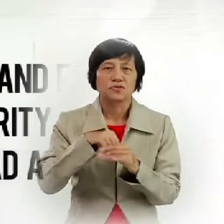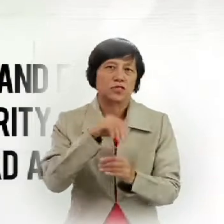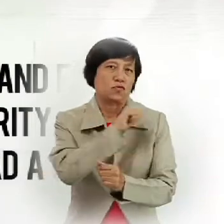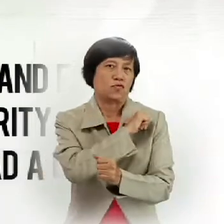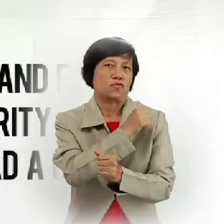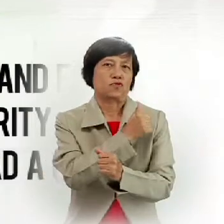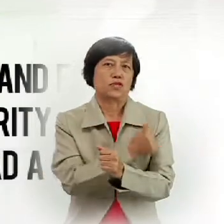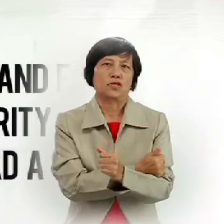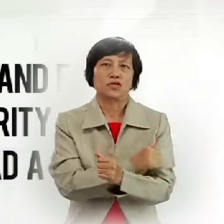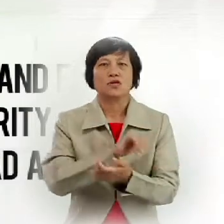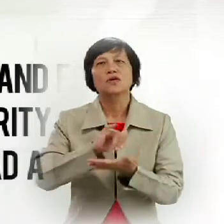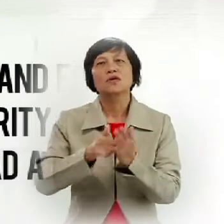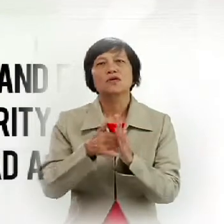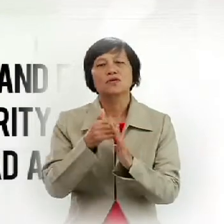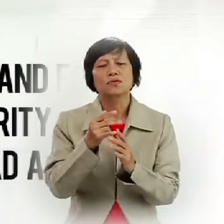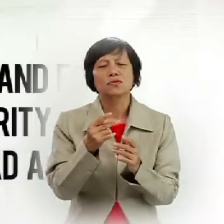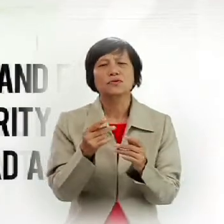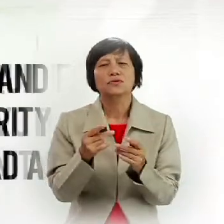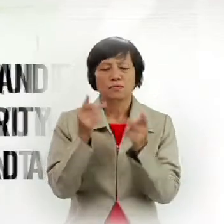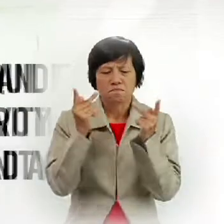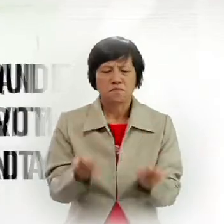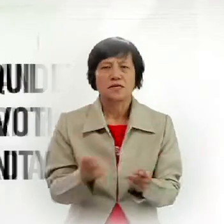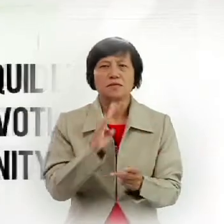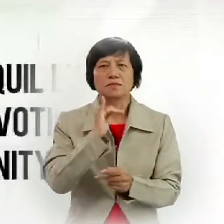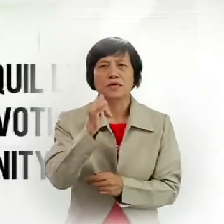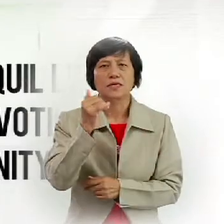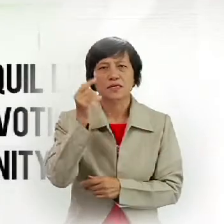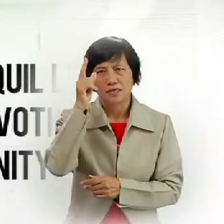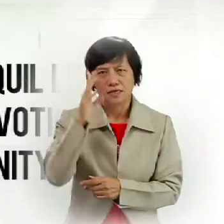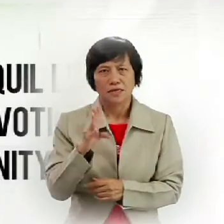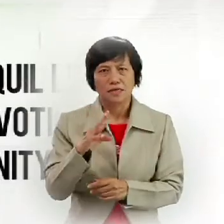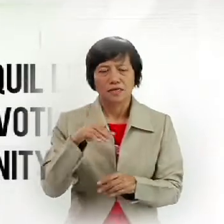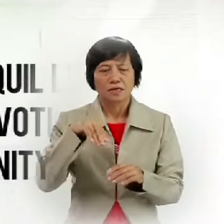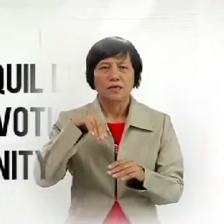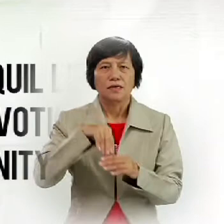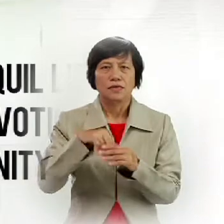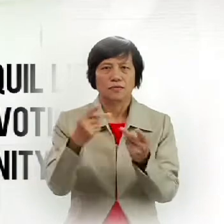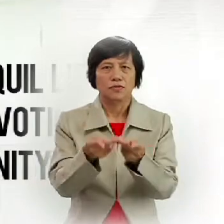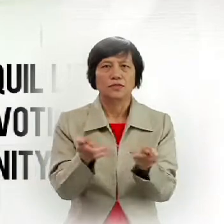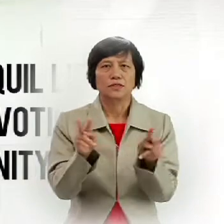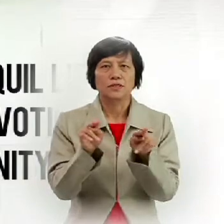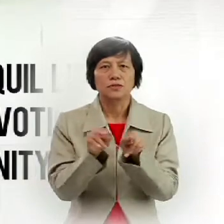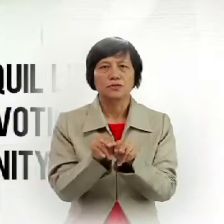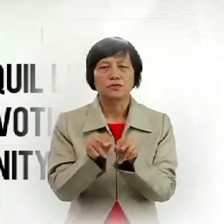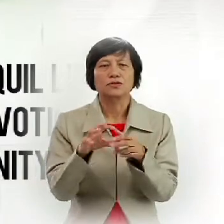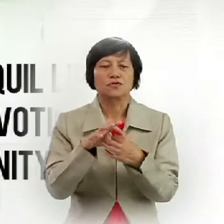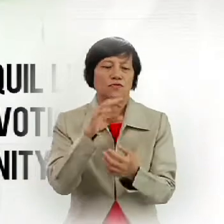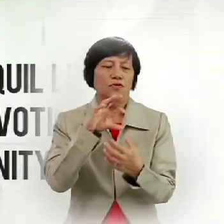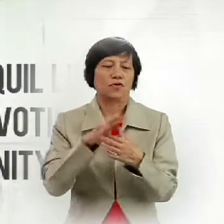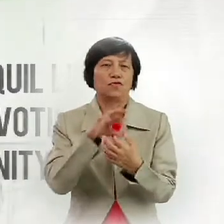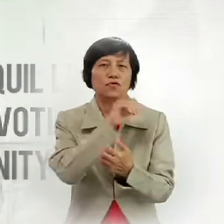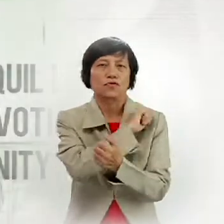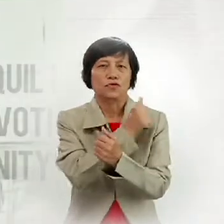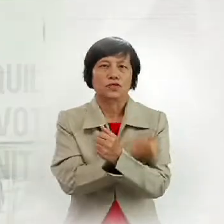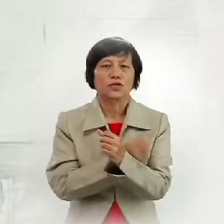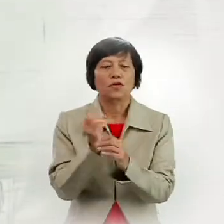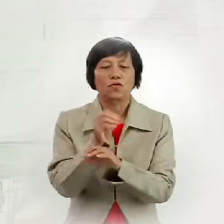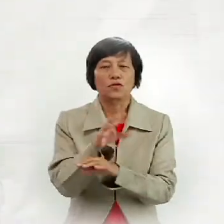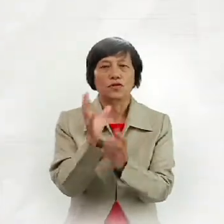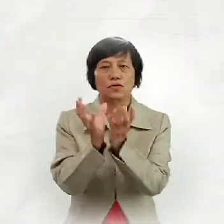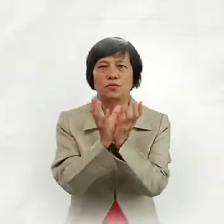Those placed by God in positions of authority over the community.